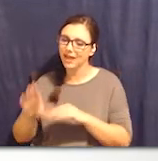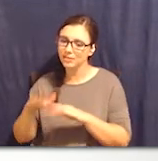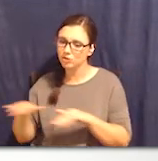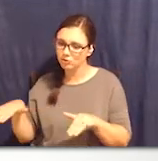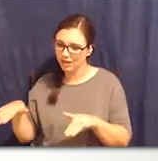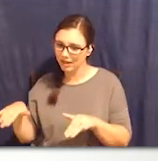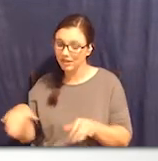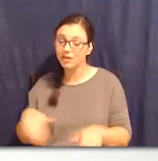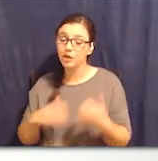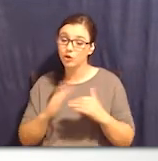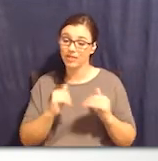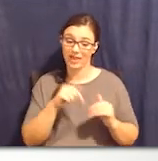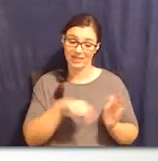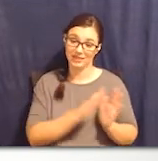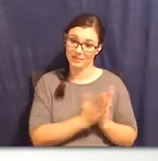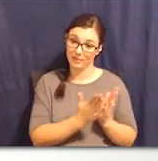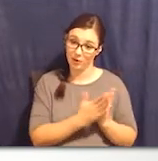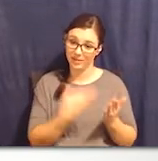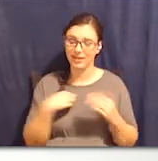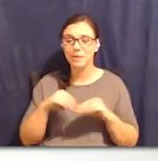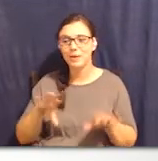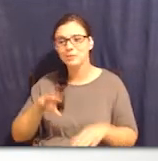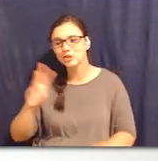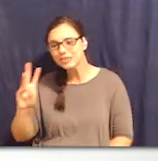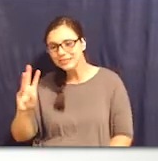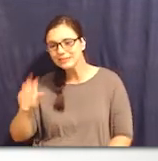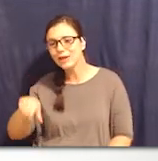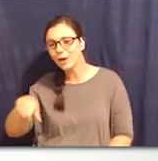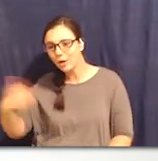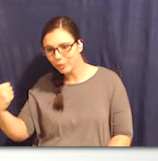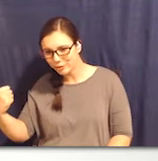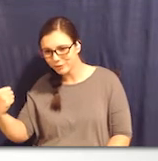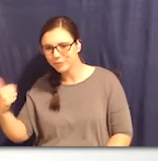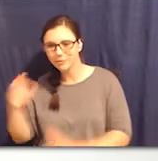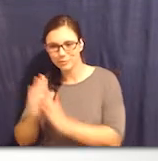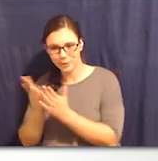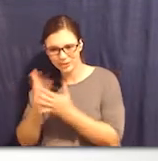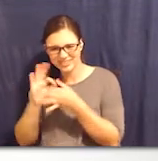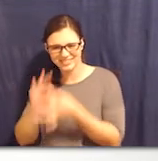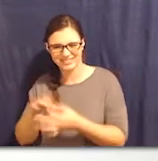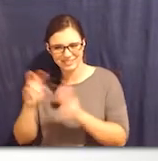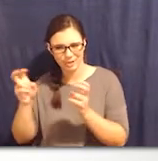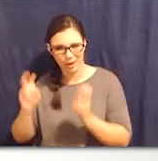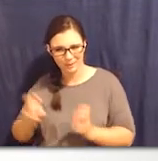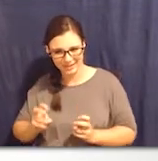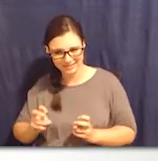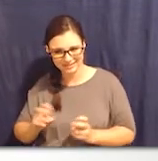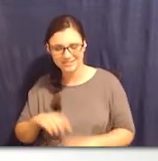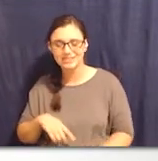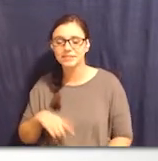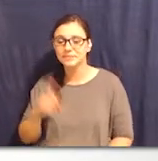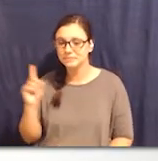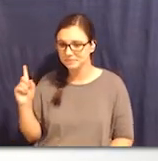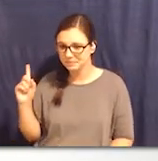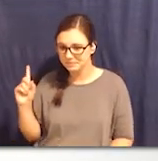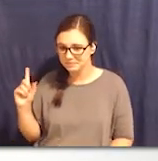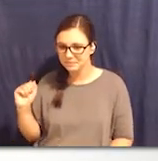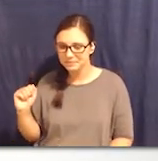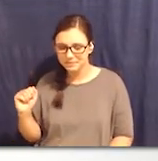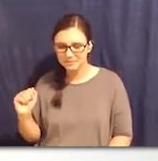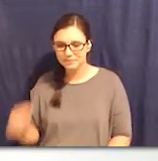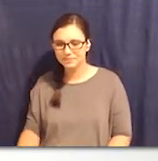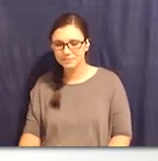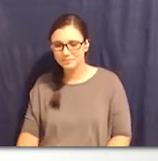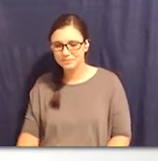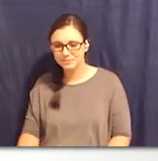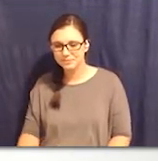different topics that affect children, and besides this book, I published 6 other illustrated books on these topics.